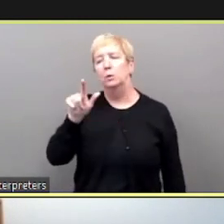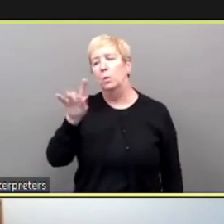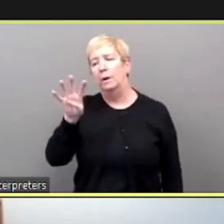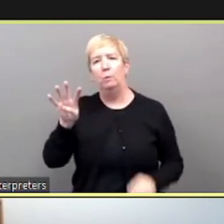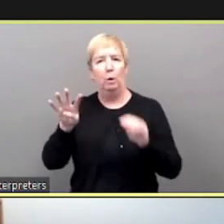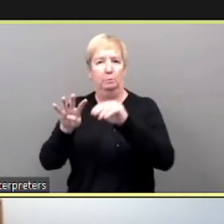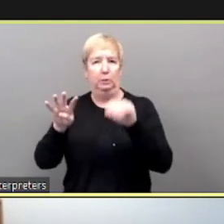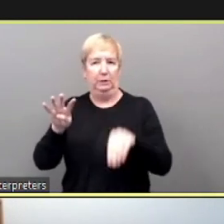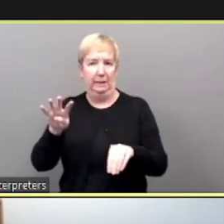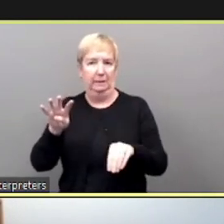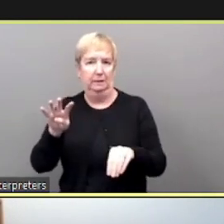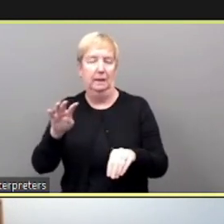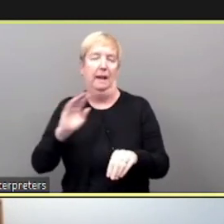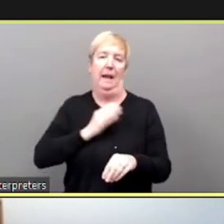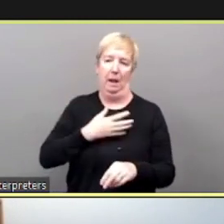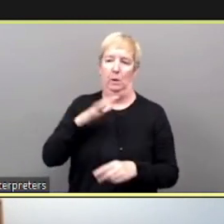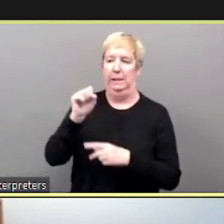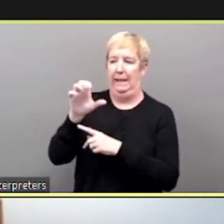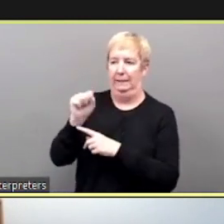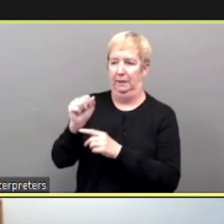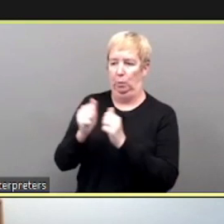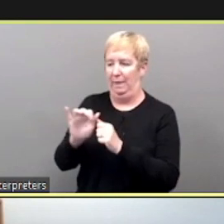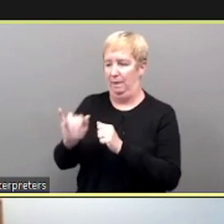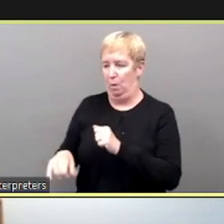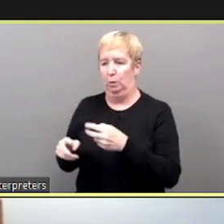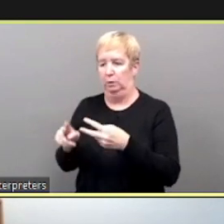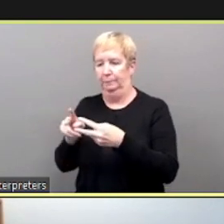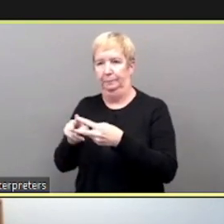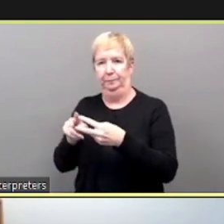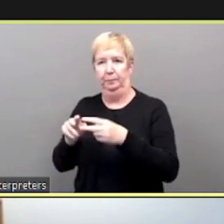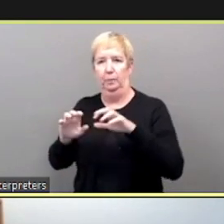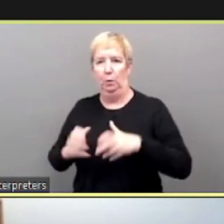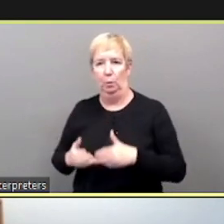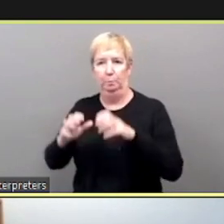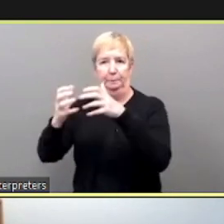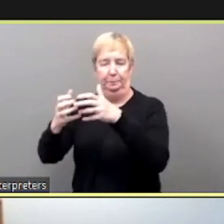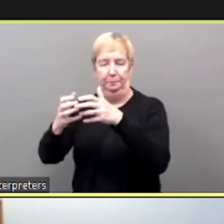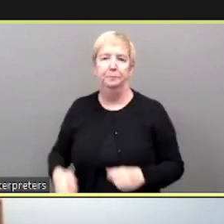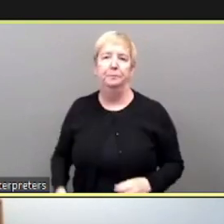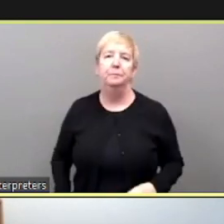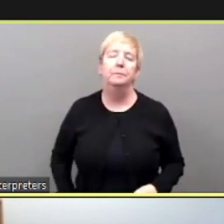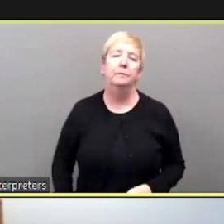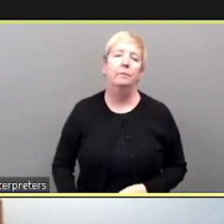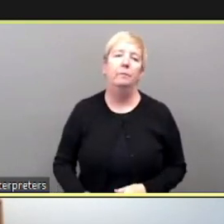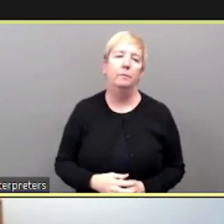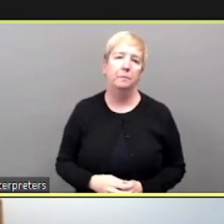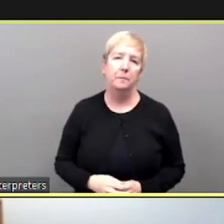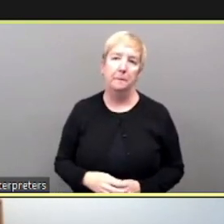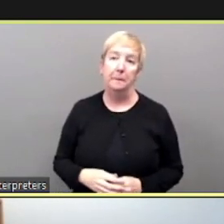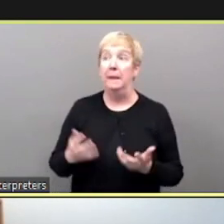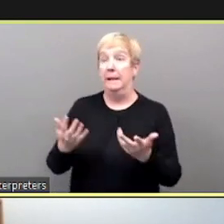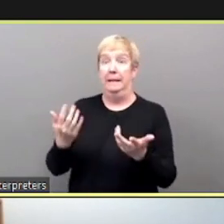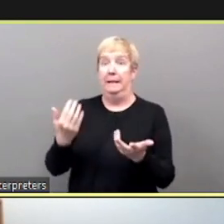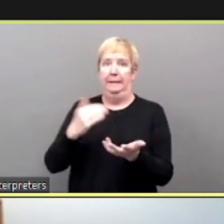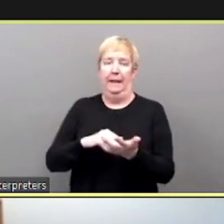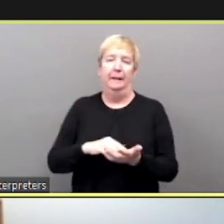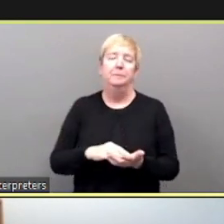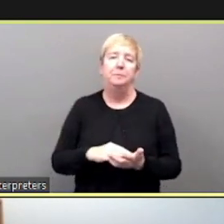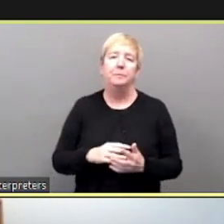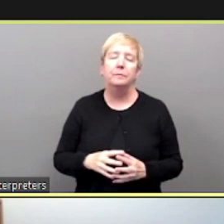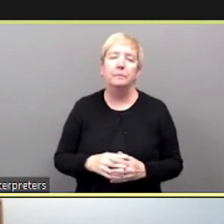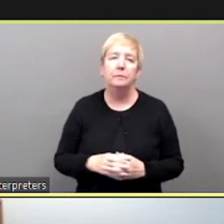our total cases are in the pediatric age group. These age groups, and again, these